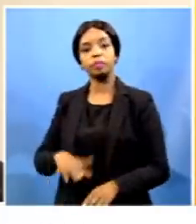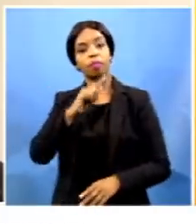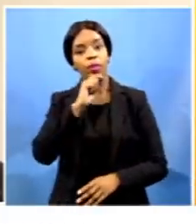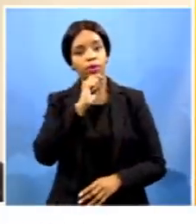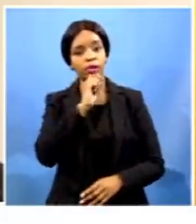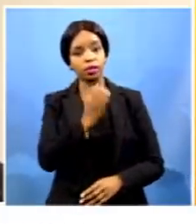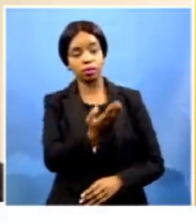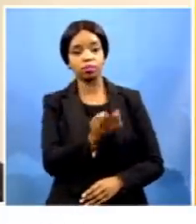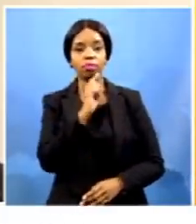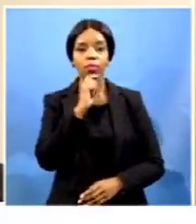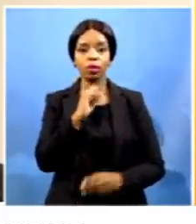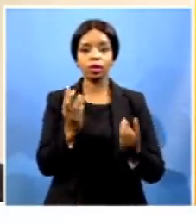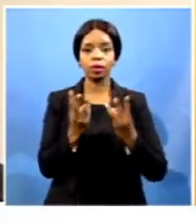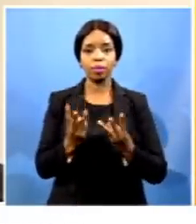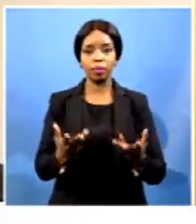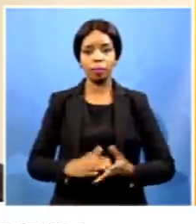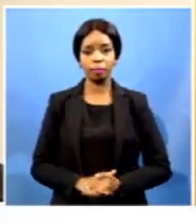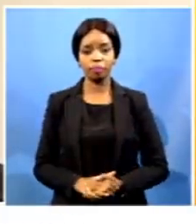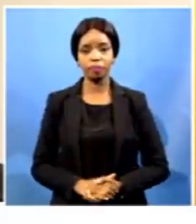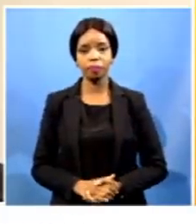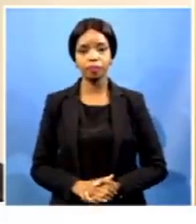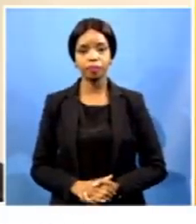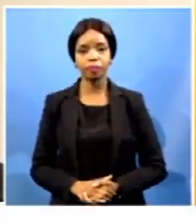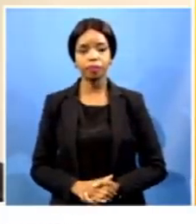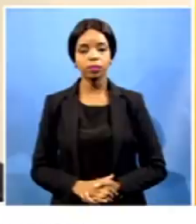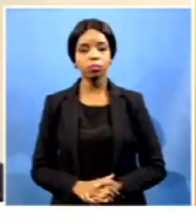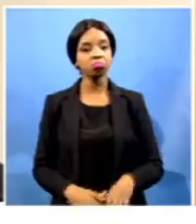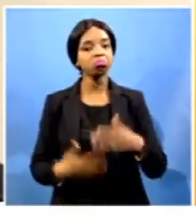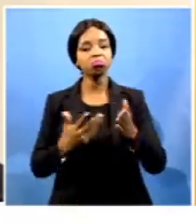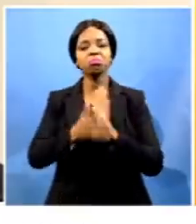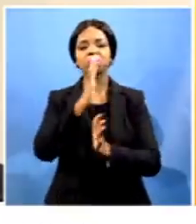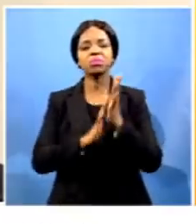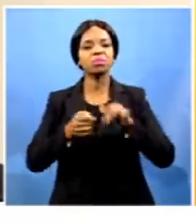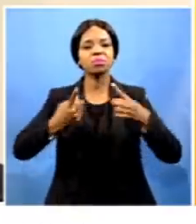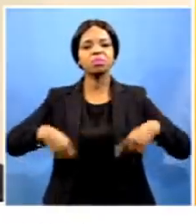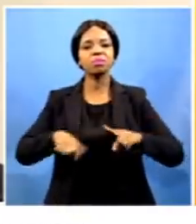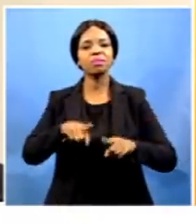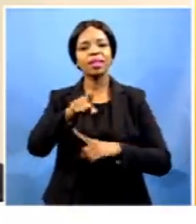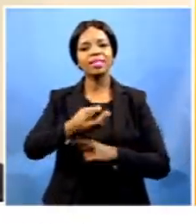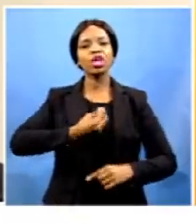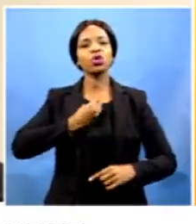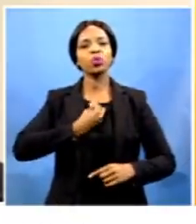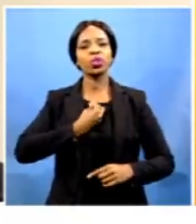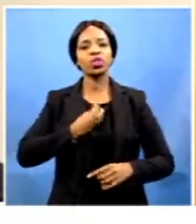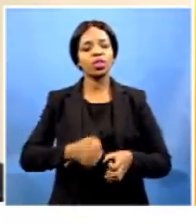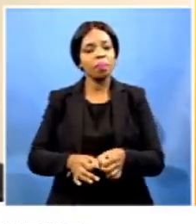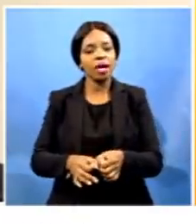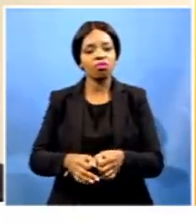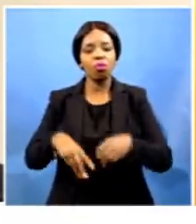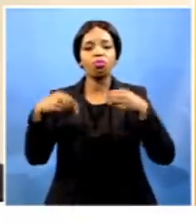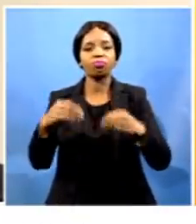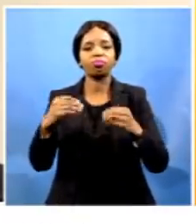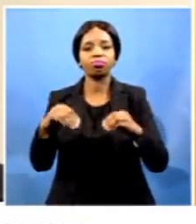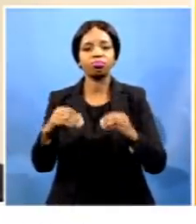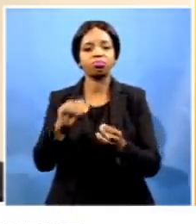and good morning to the viewers of Morning Live. So, Sifiso, explain to us how this Youth Micro Enterprises Relief Fund actually